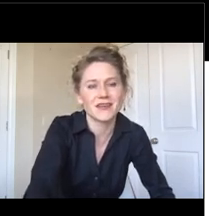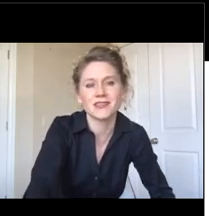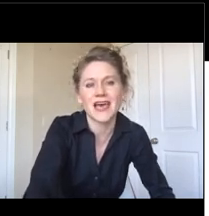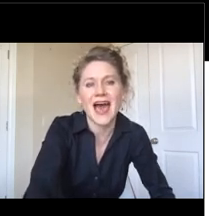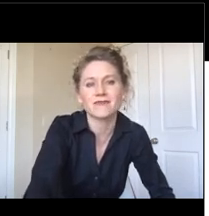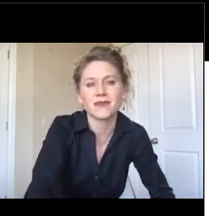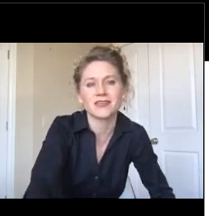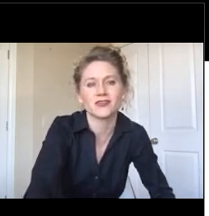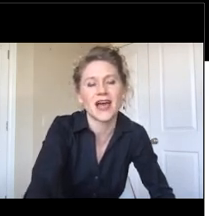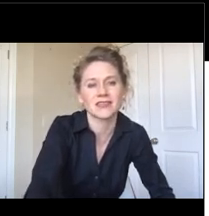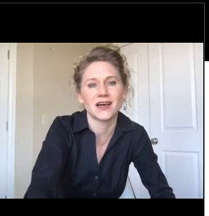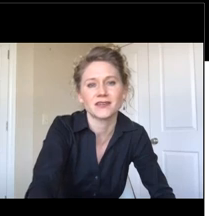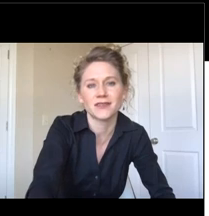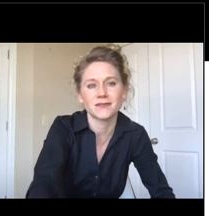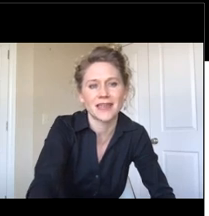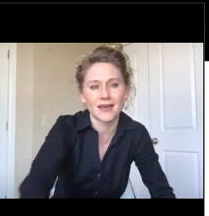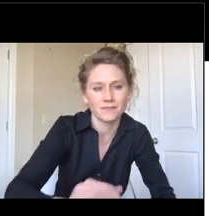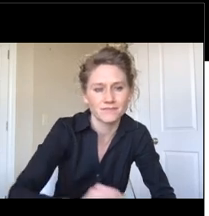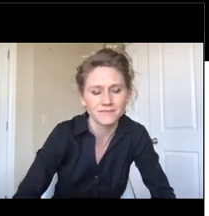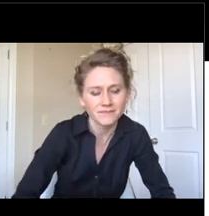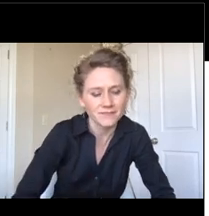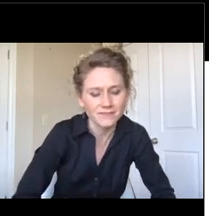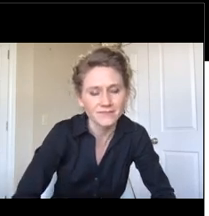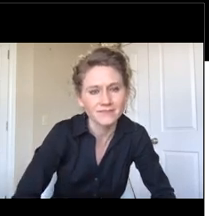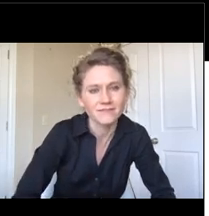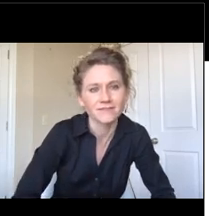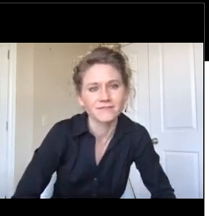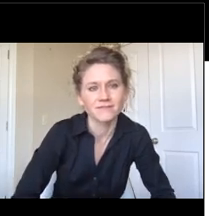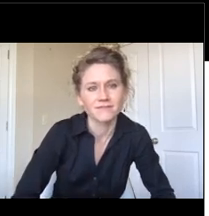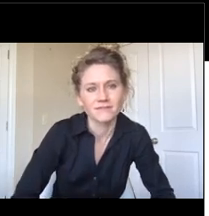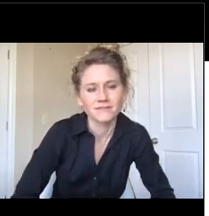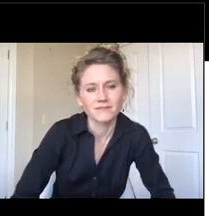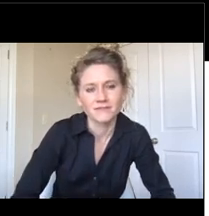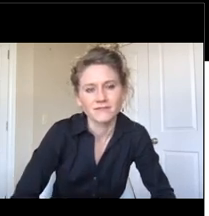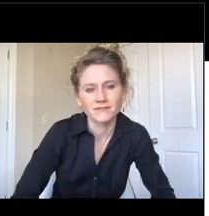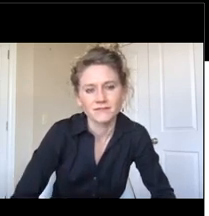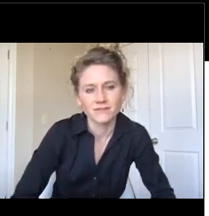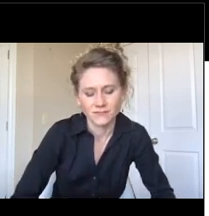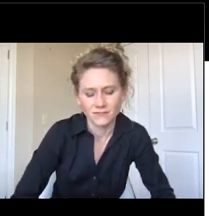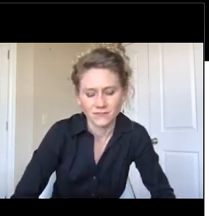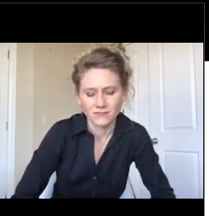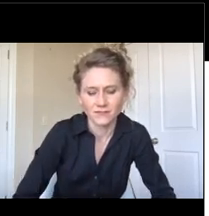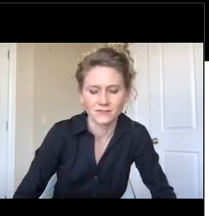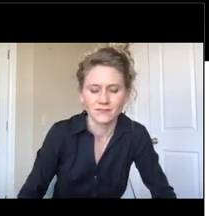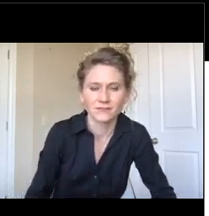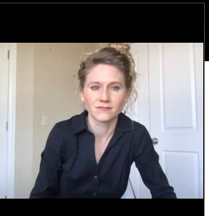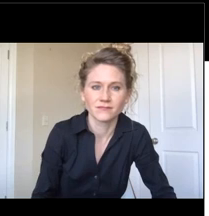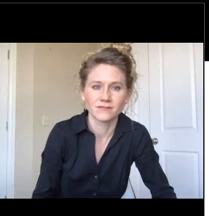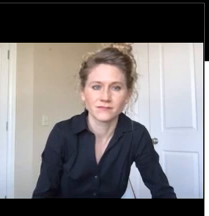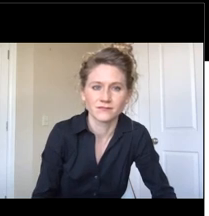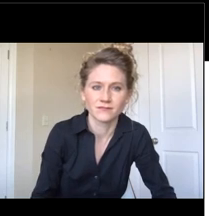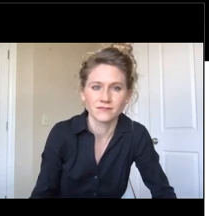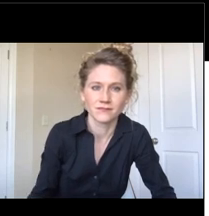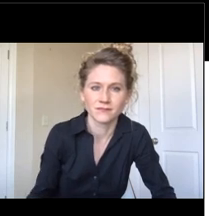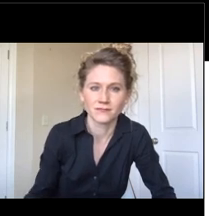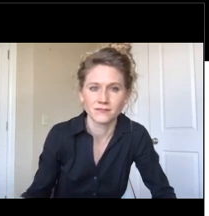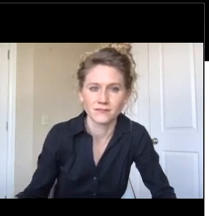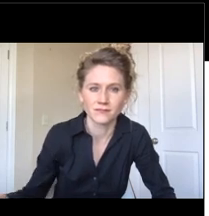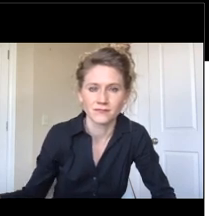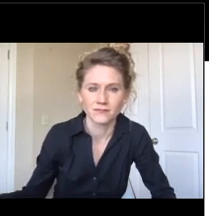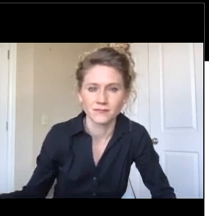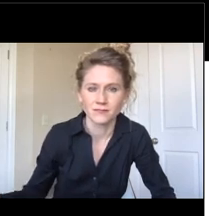these deteriorated roads have to be addressed, talk to us about that. Sure. There's always a way to do some type of treatment